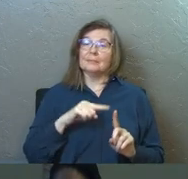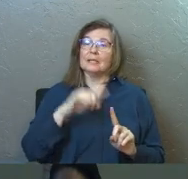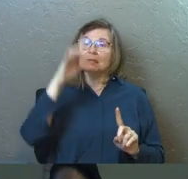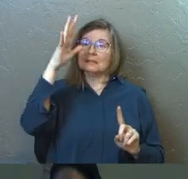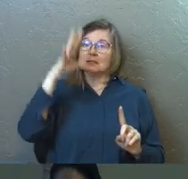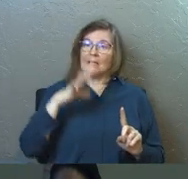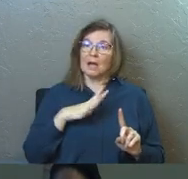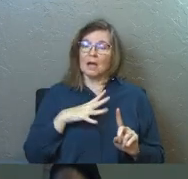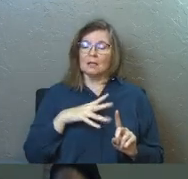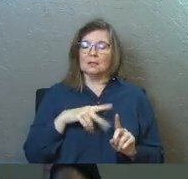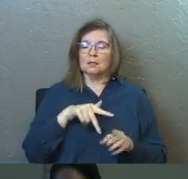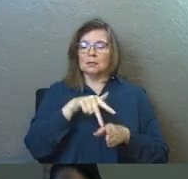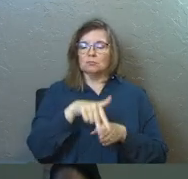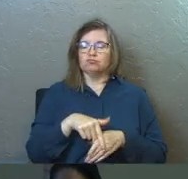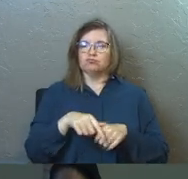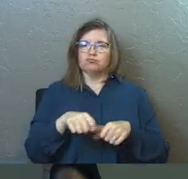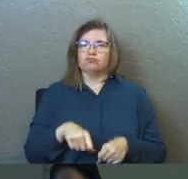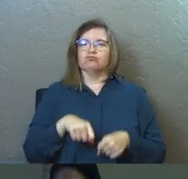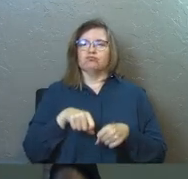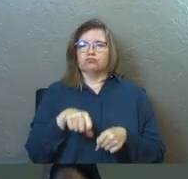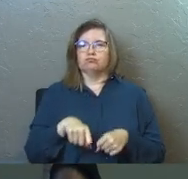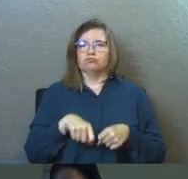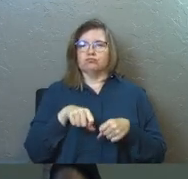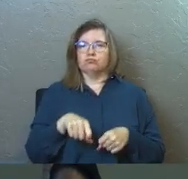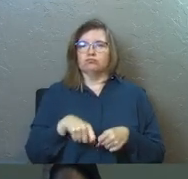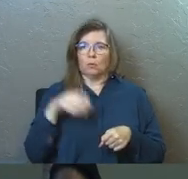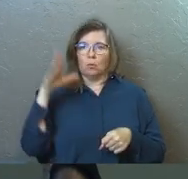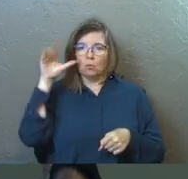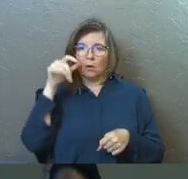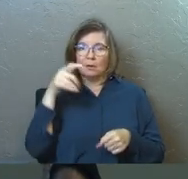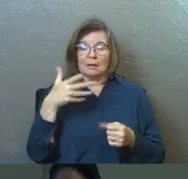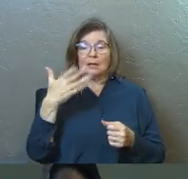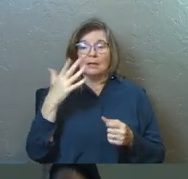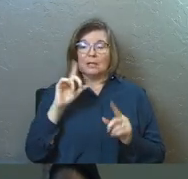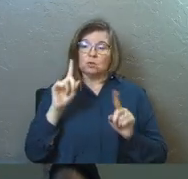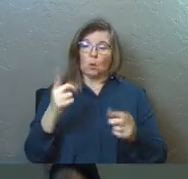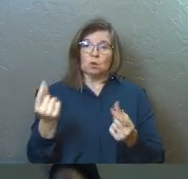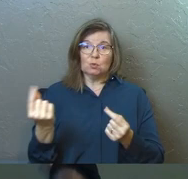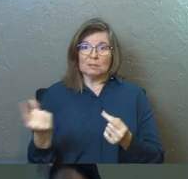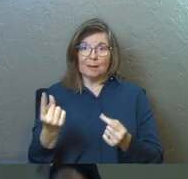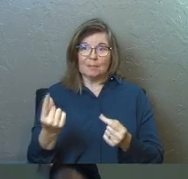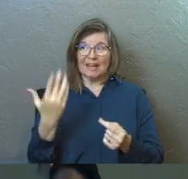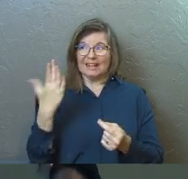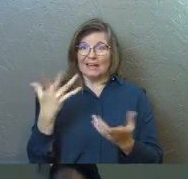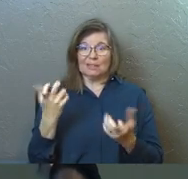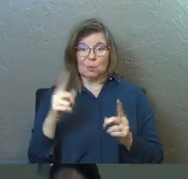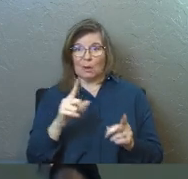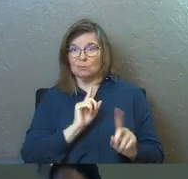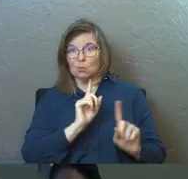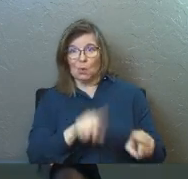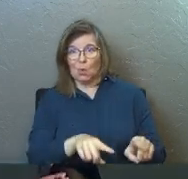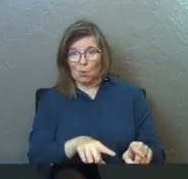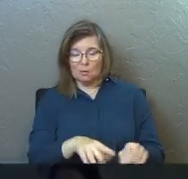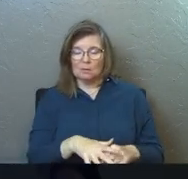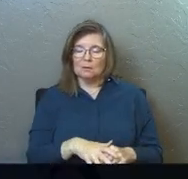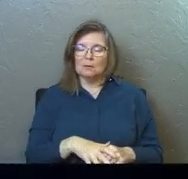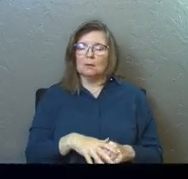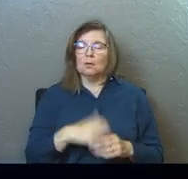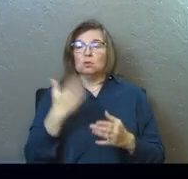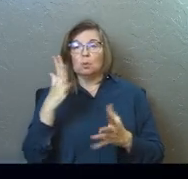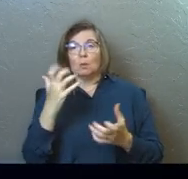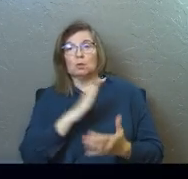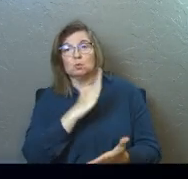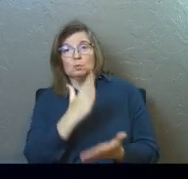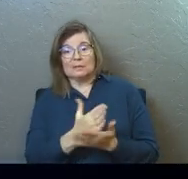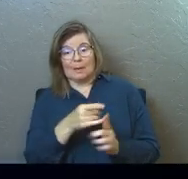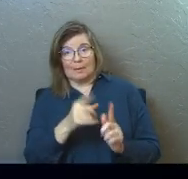this guy, and he's on this way to do this thing, and God doesn't want Balaam to do this thing. And so God wants to stop Balaam from doing